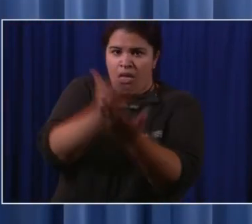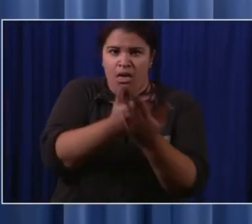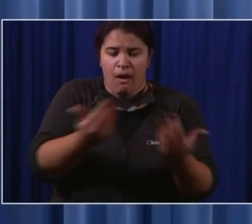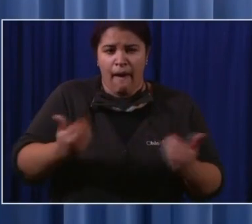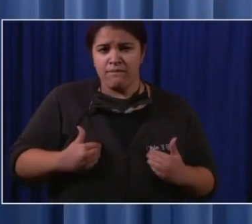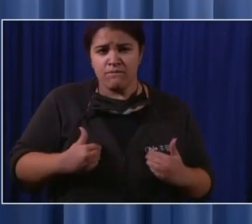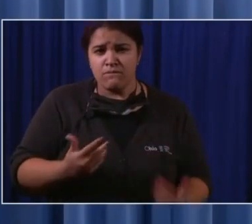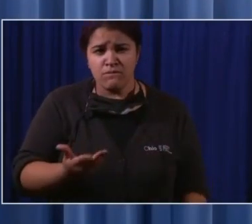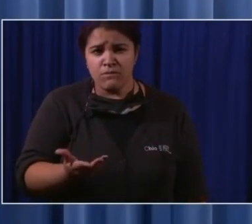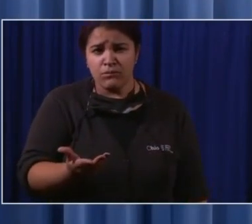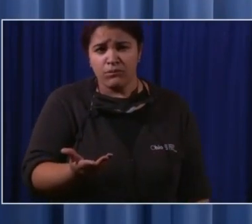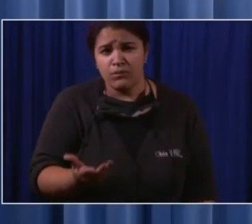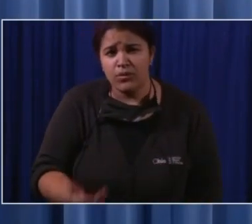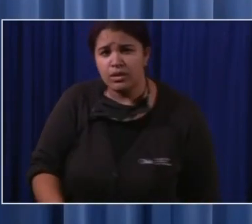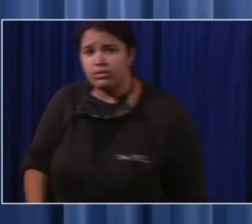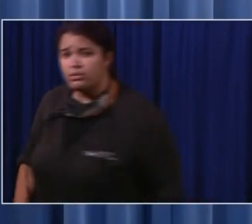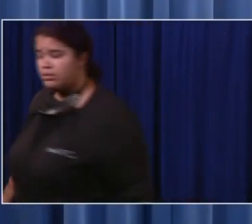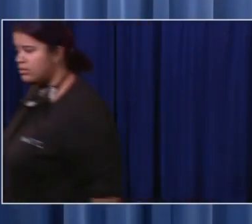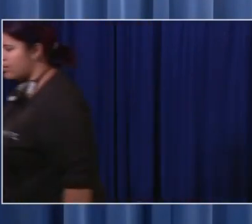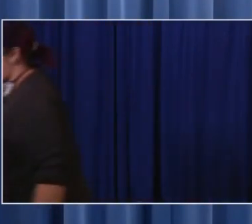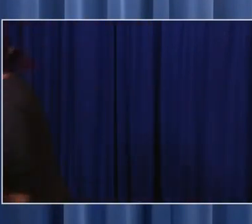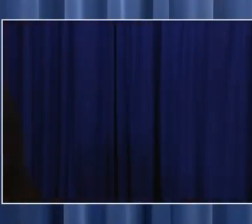I'm the governor.